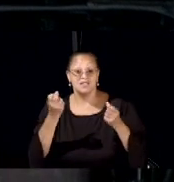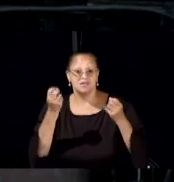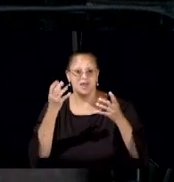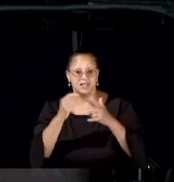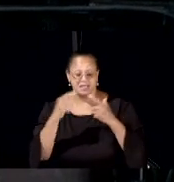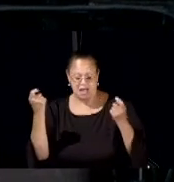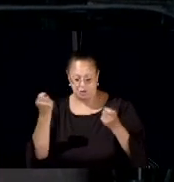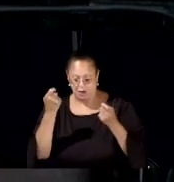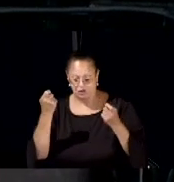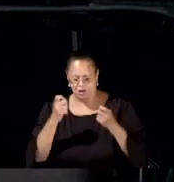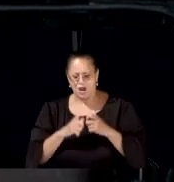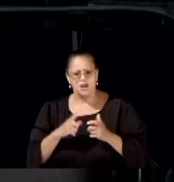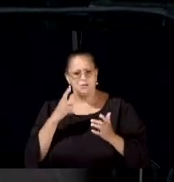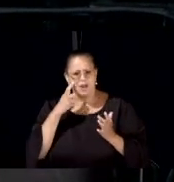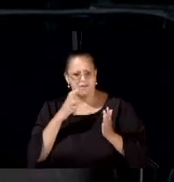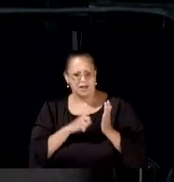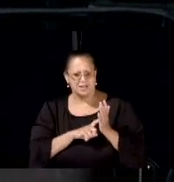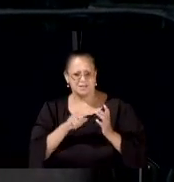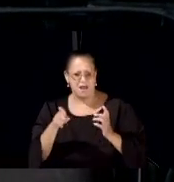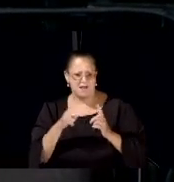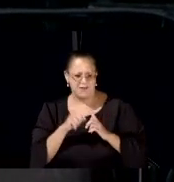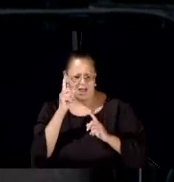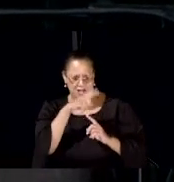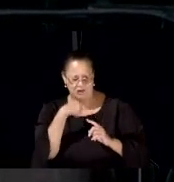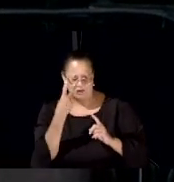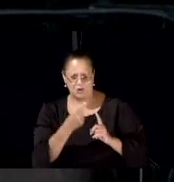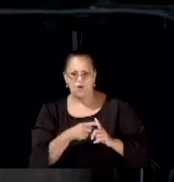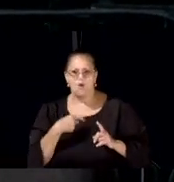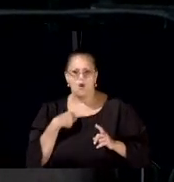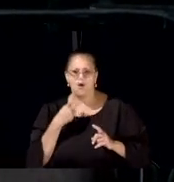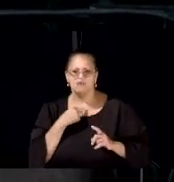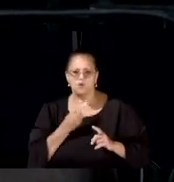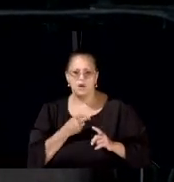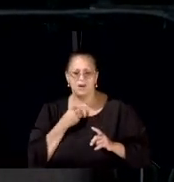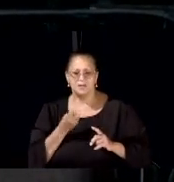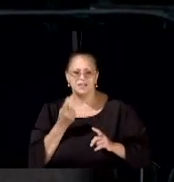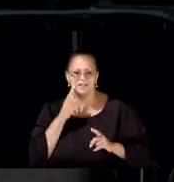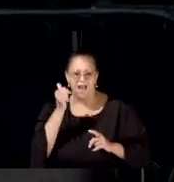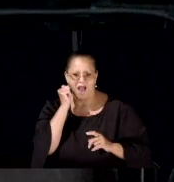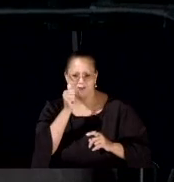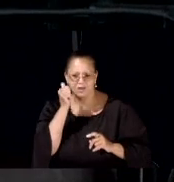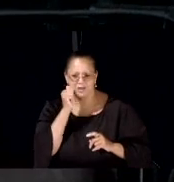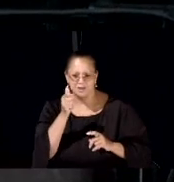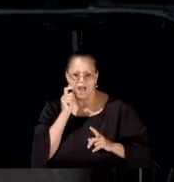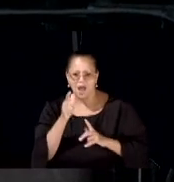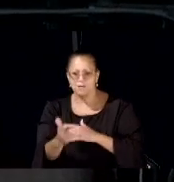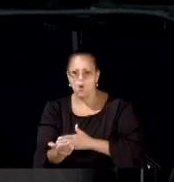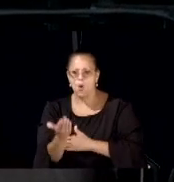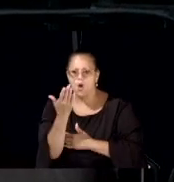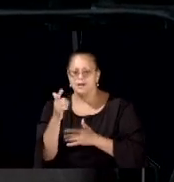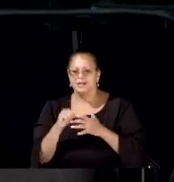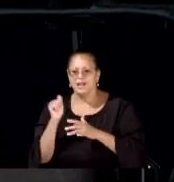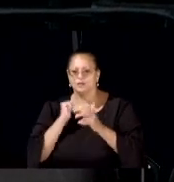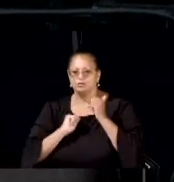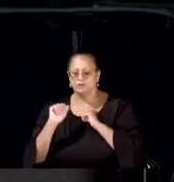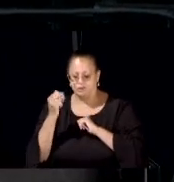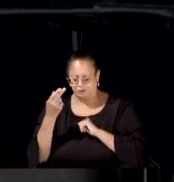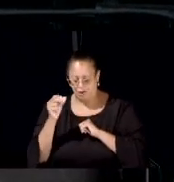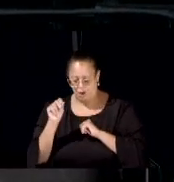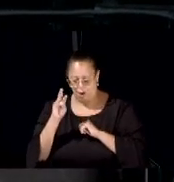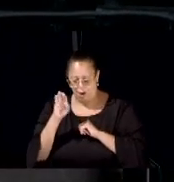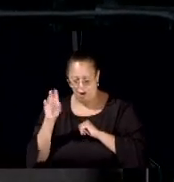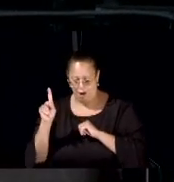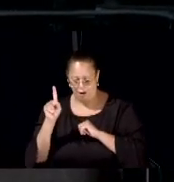You might recognize my face or my voice from Hawk Talk, our morning daily announcement show, and as a show anchor, I had the honor